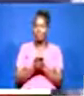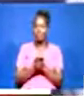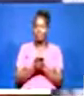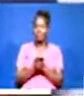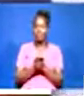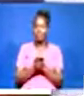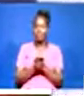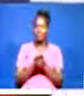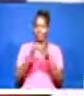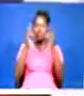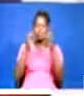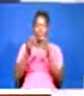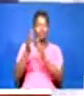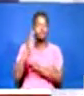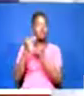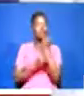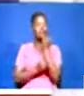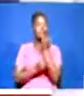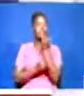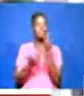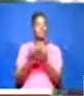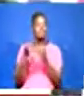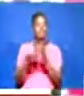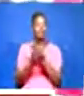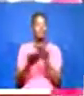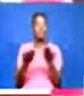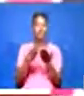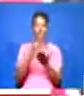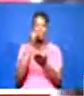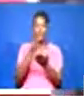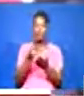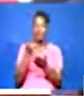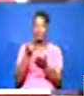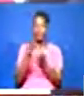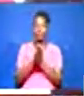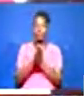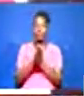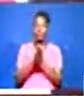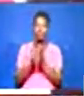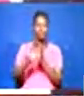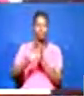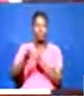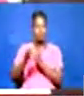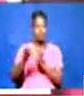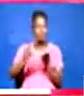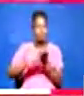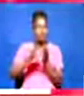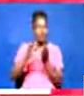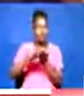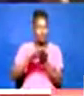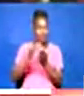The issue of insecurity would, however, make its way here, with speakers noting the Lakeside County has recorded increased cases of crime in the recent